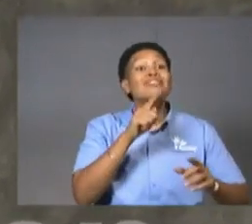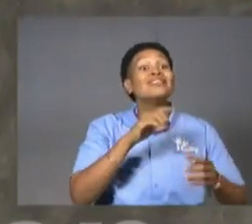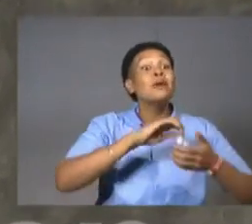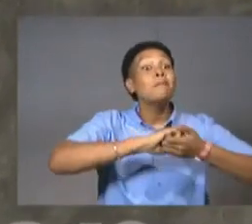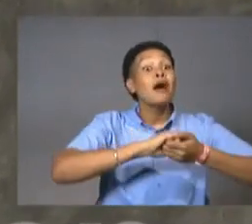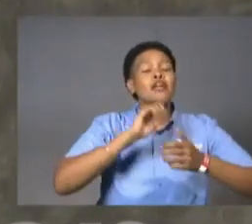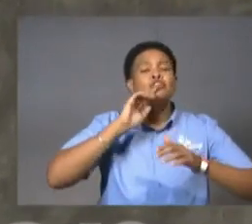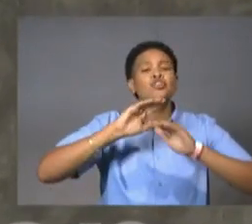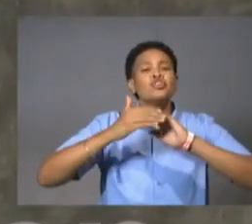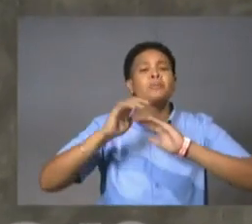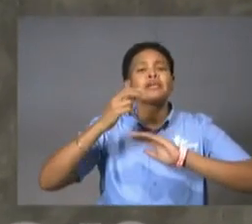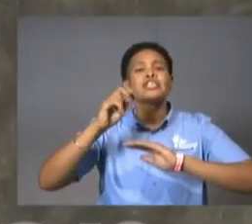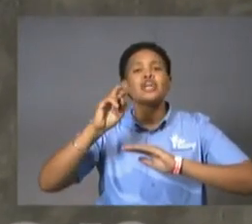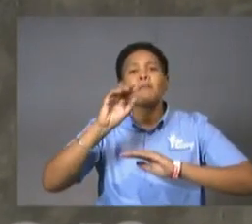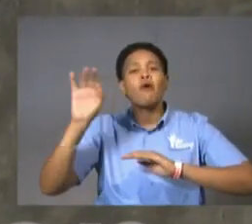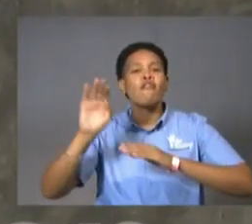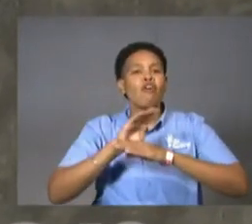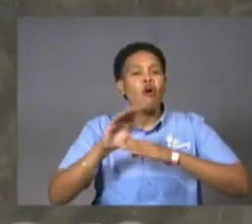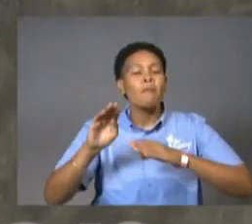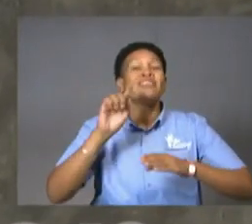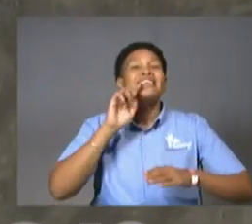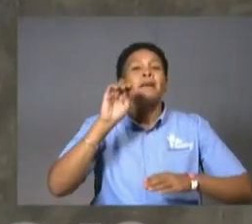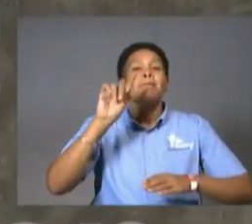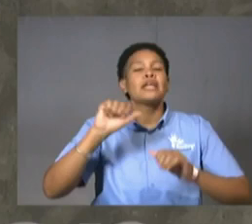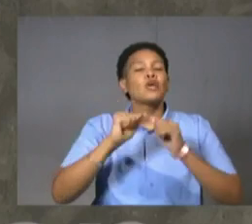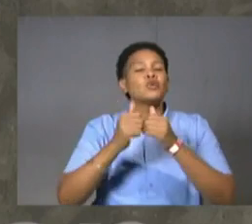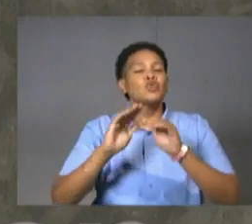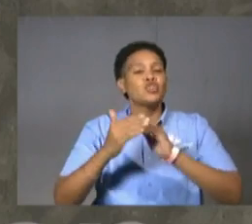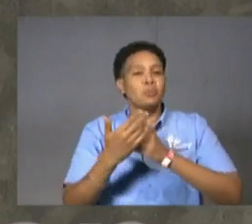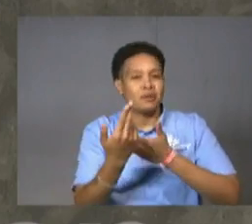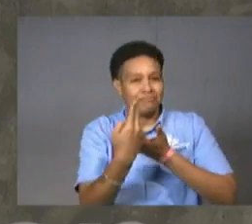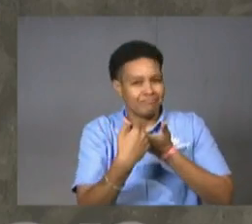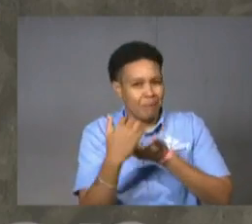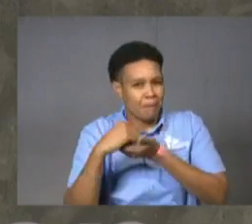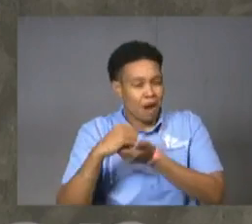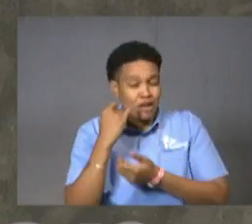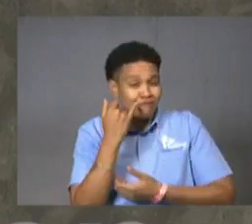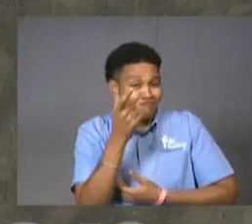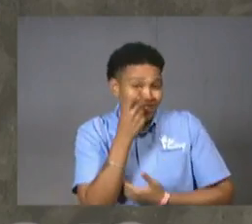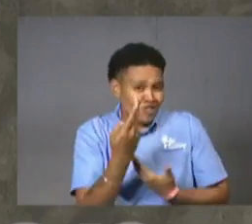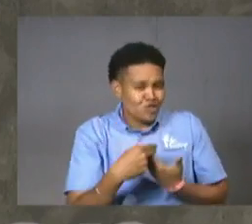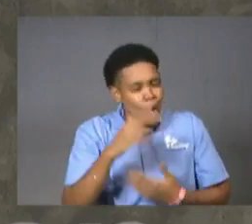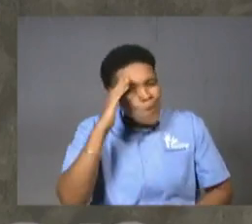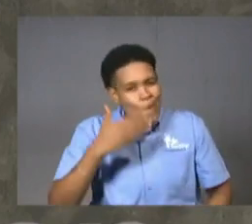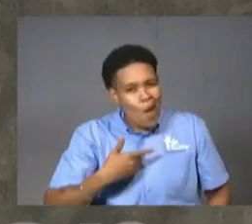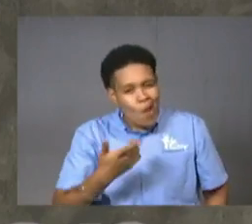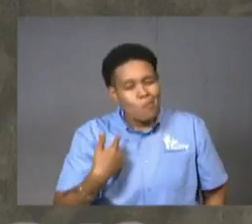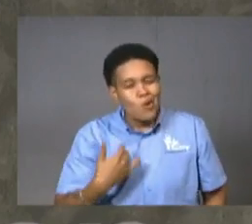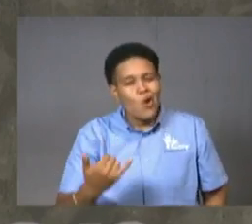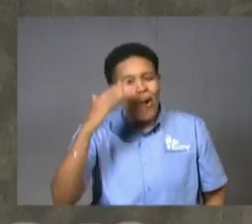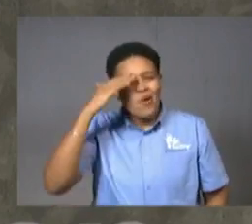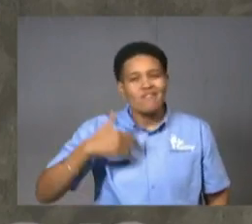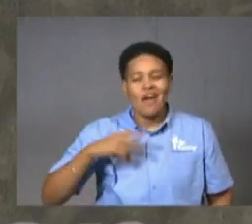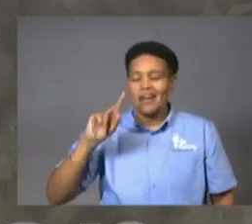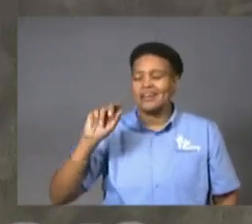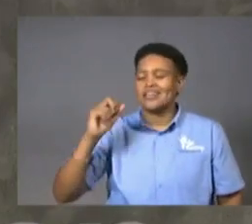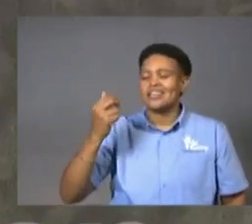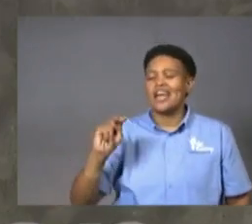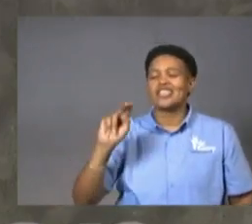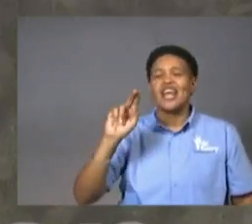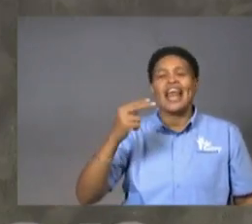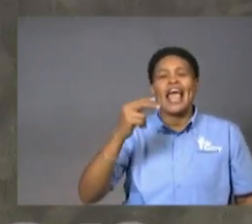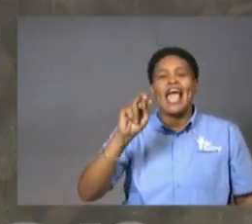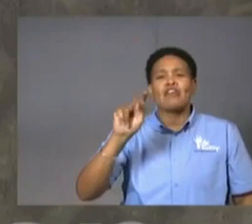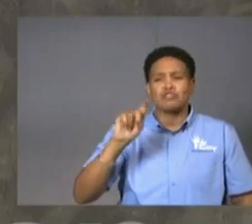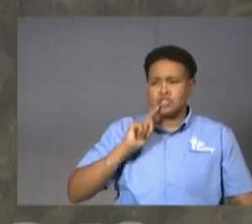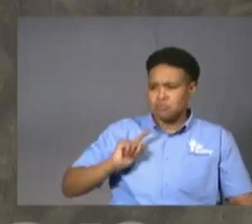Commerce and Media Association Jamaica. If you're just joining us, welcome. We now invite Dashan Hendricks to start this segment